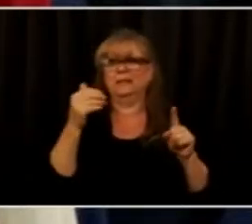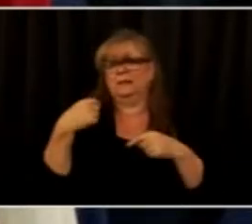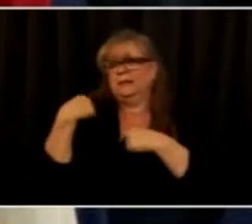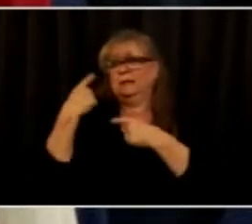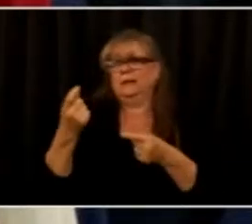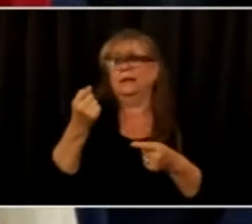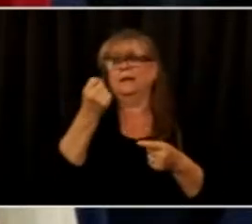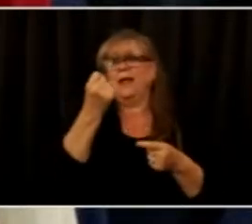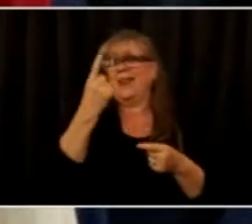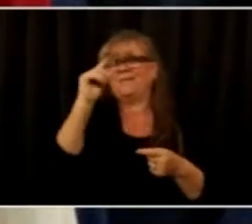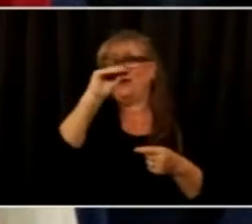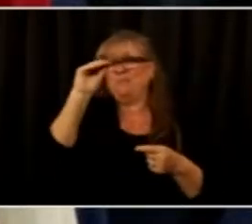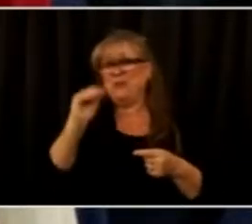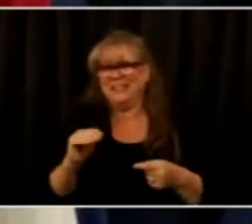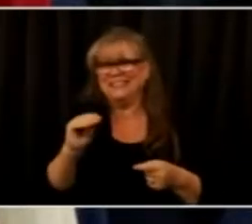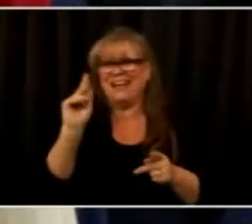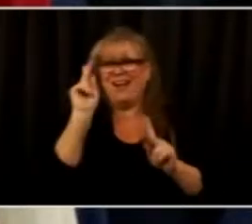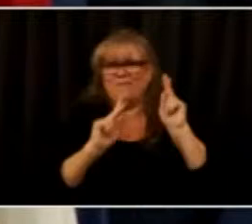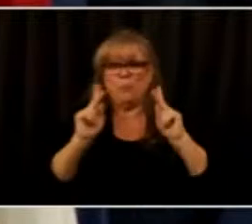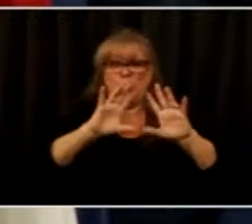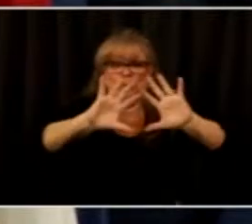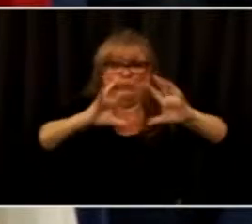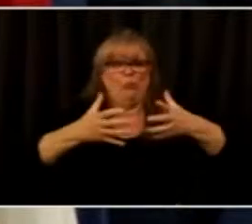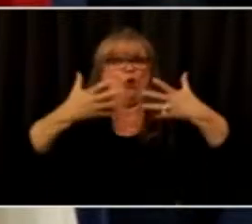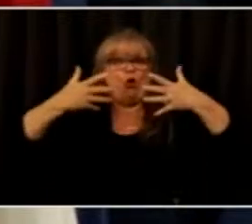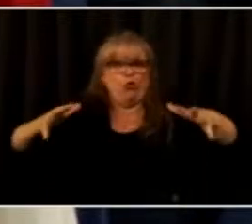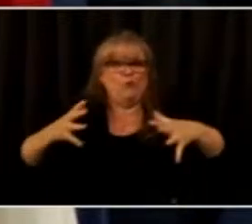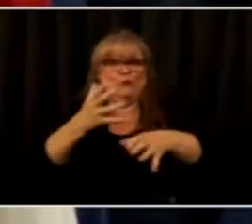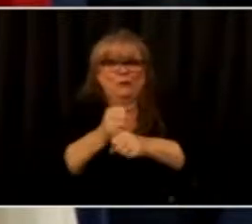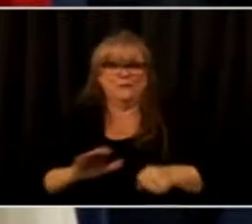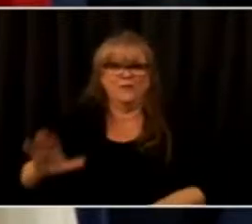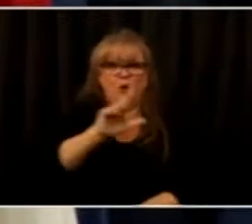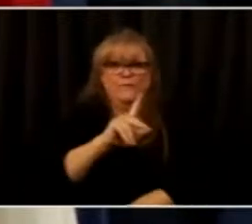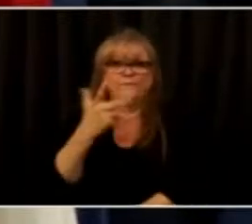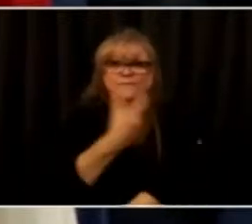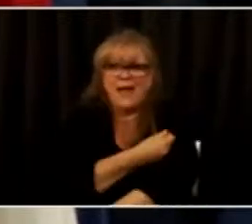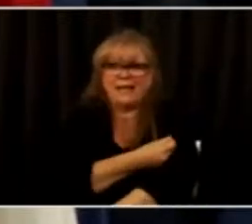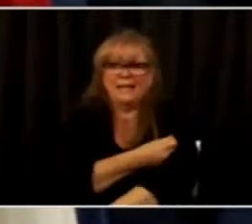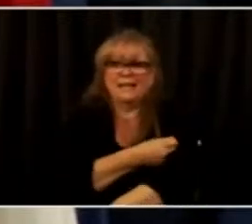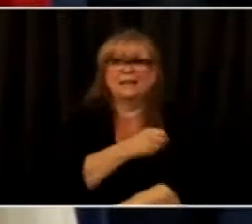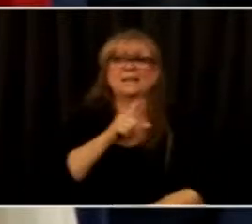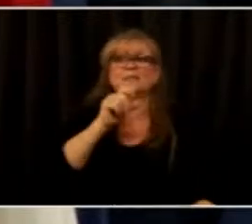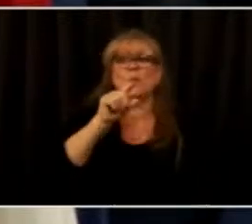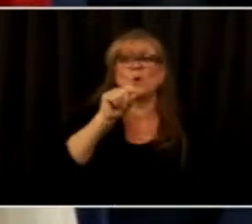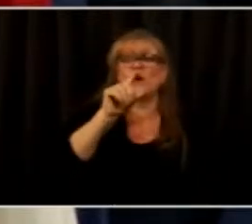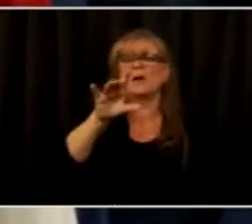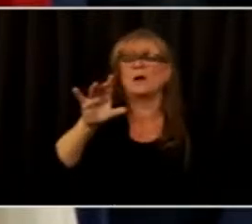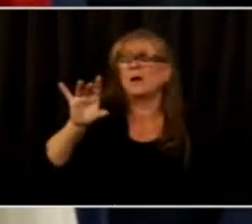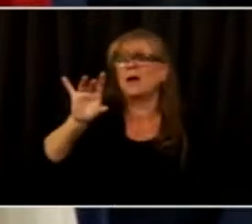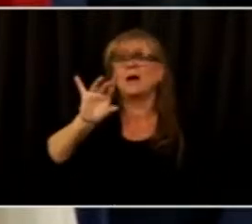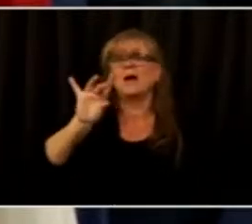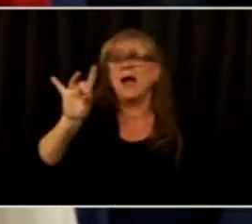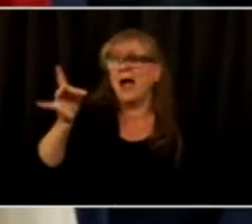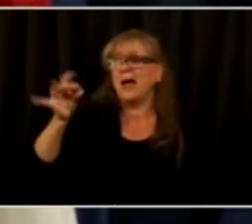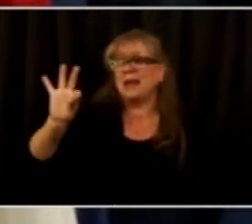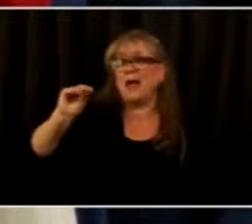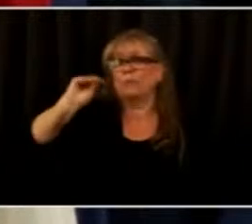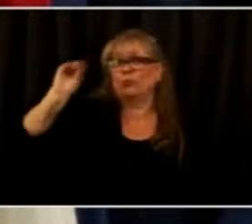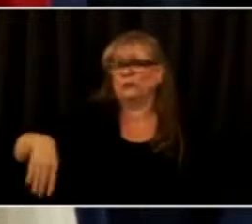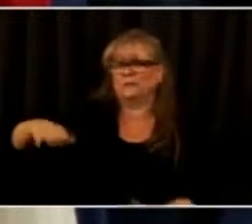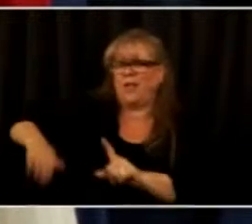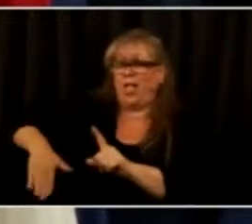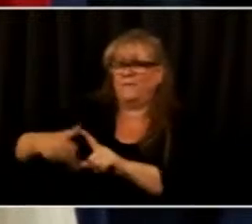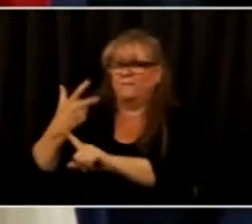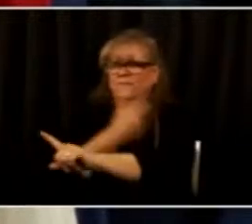we have 89% that haven't yet been vaccinated. So we have to keep up the pace over the next few weeks. We have plenty of